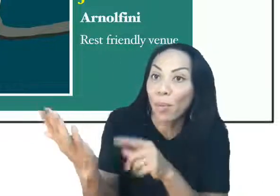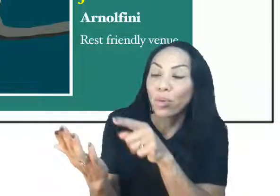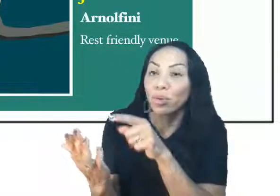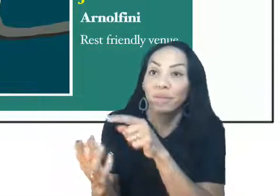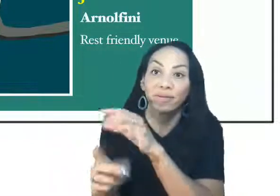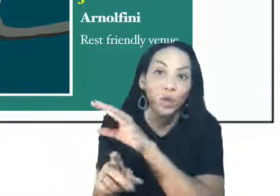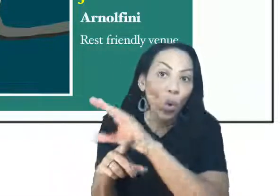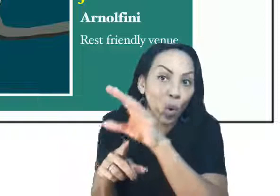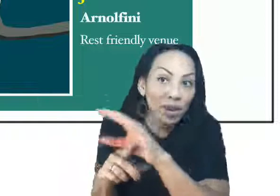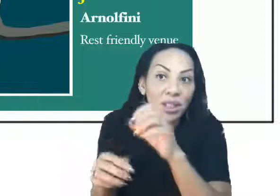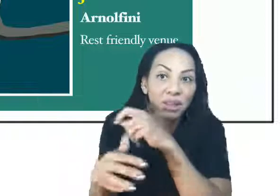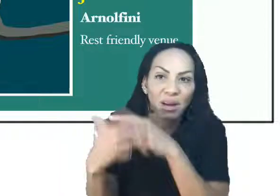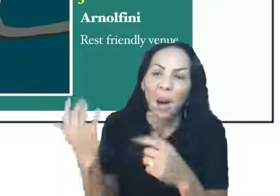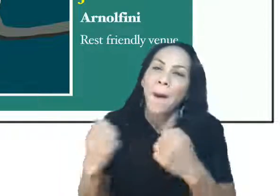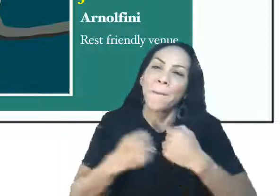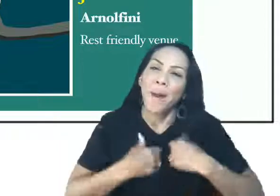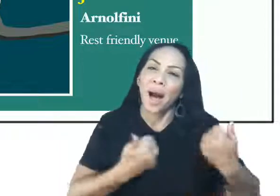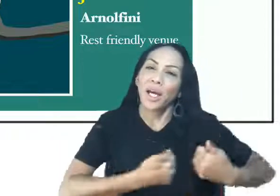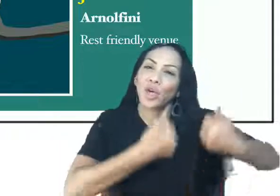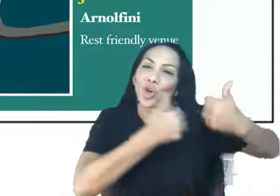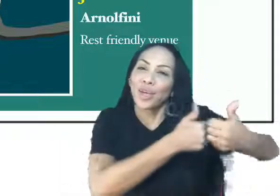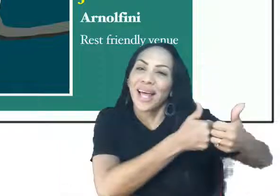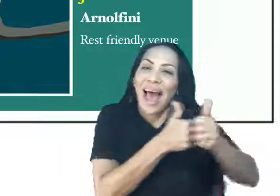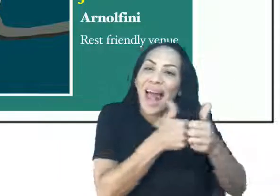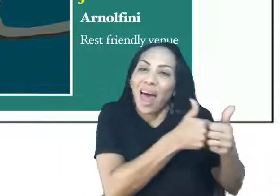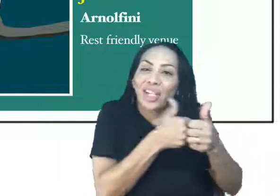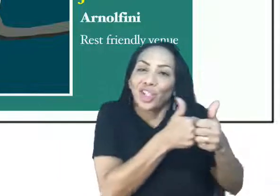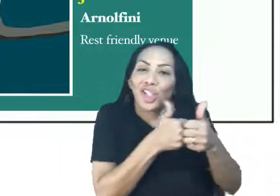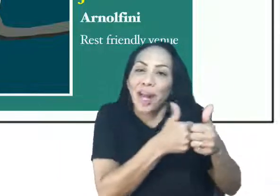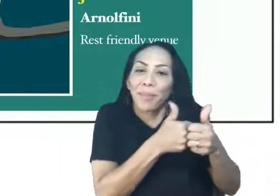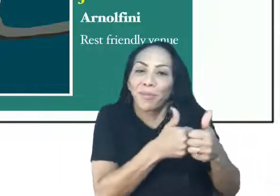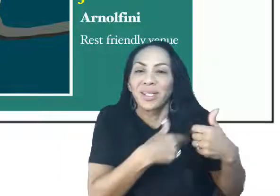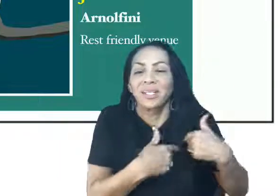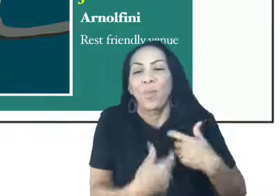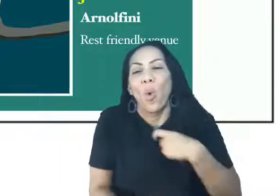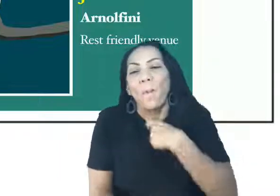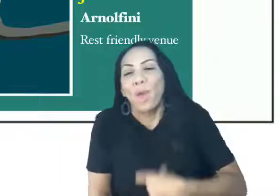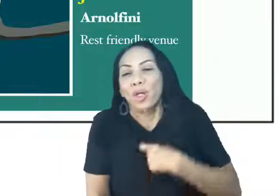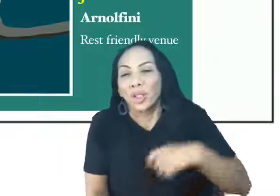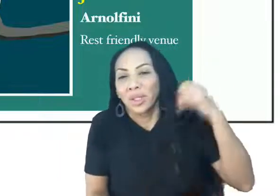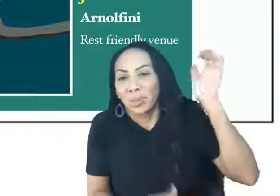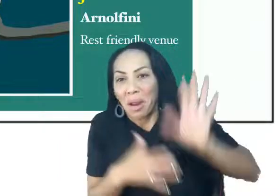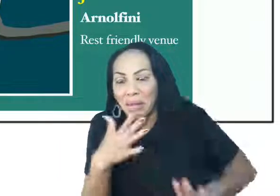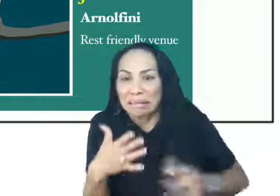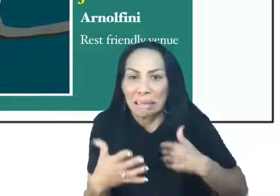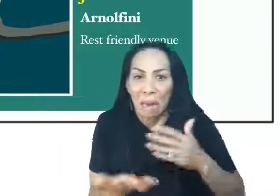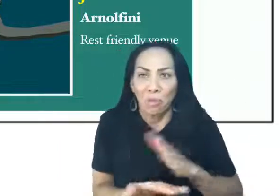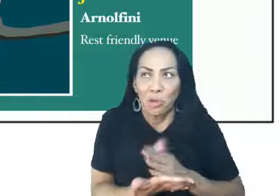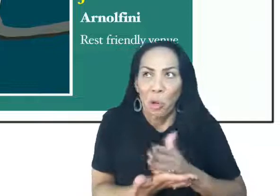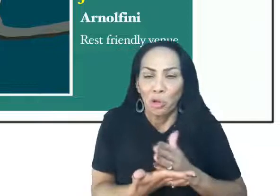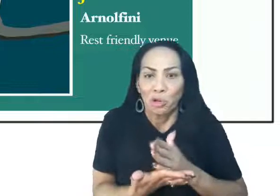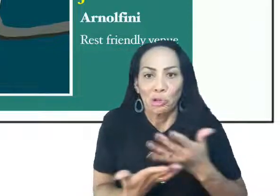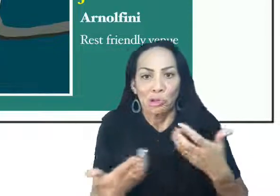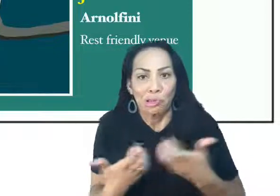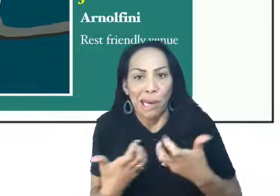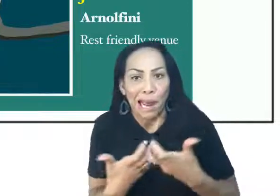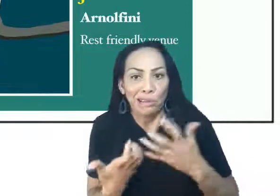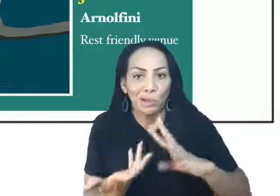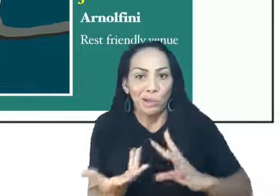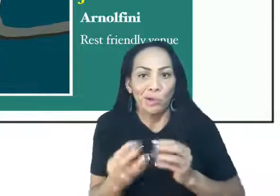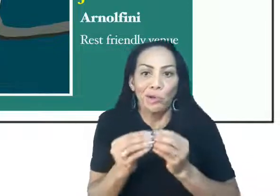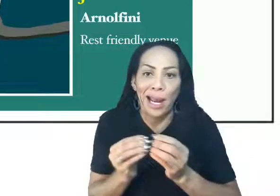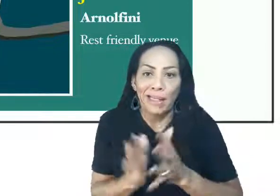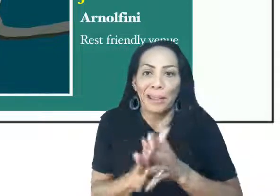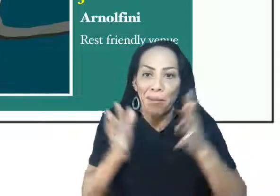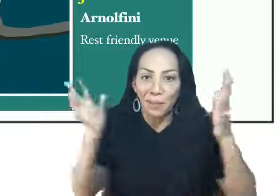really personal and informal. So I'm not quite sure how to go about doing a bigger piece of work around allyship, apart from like